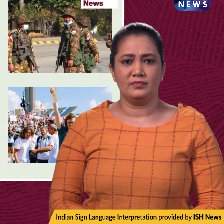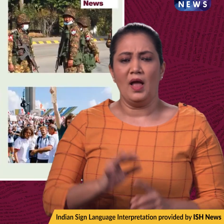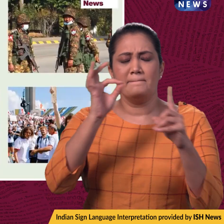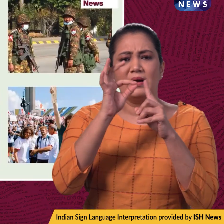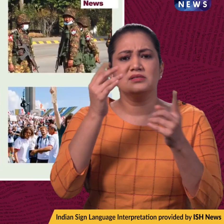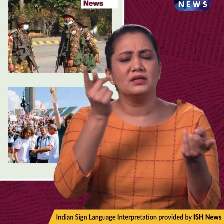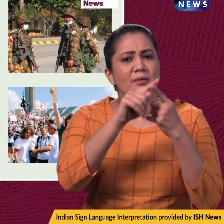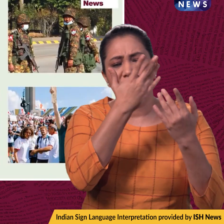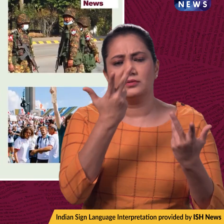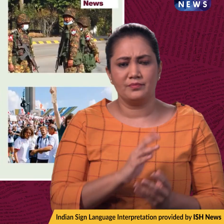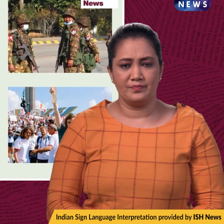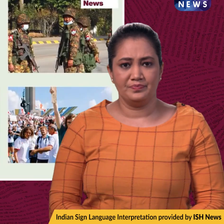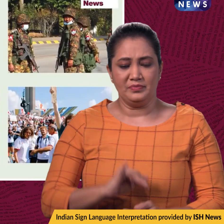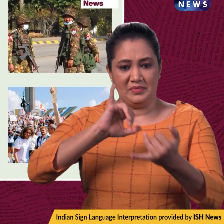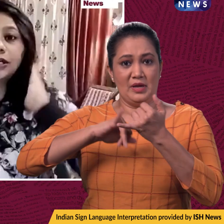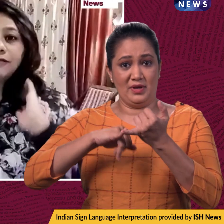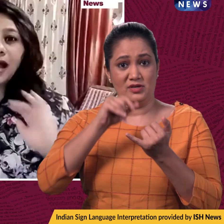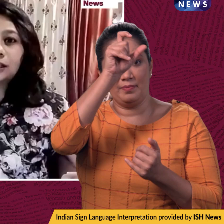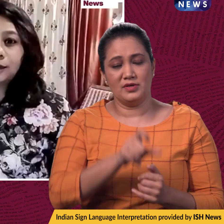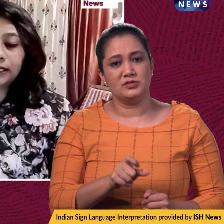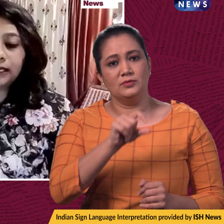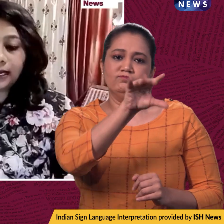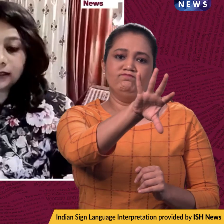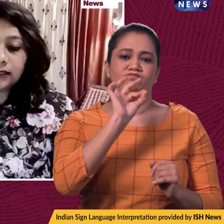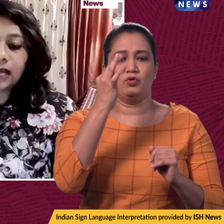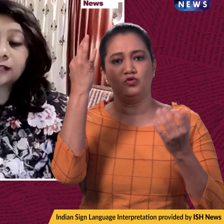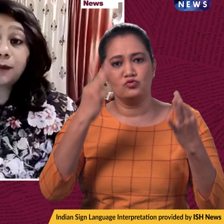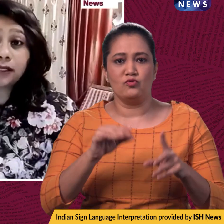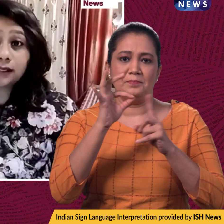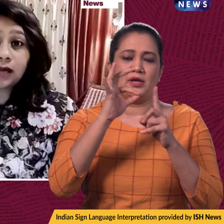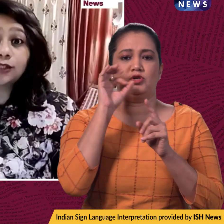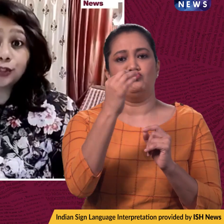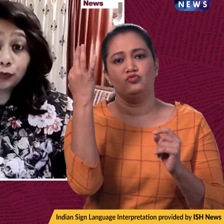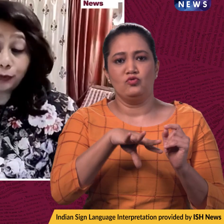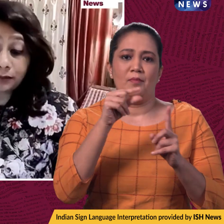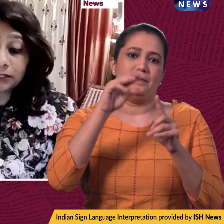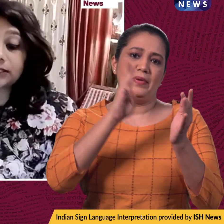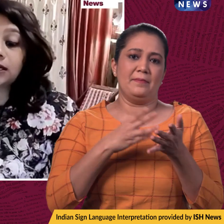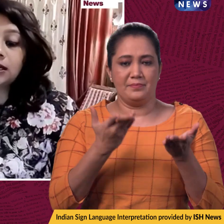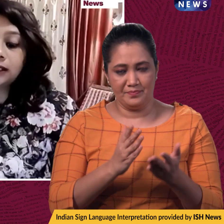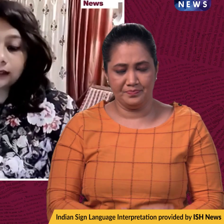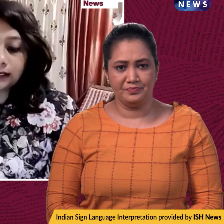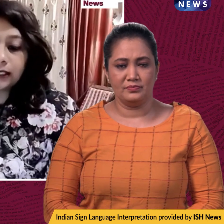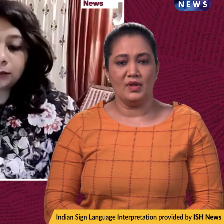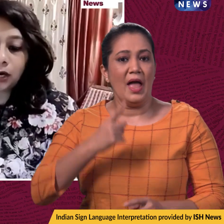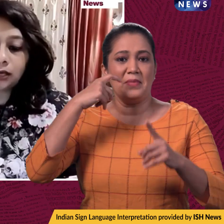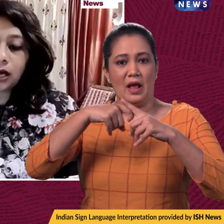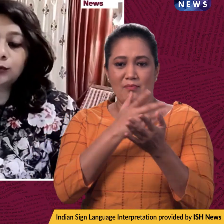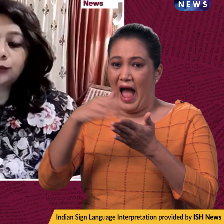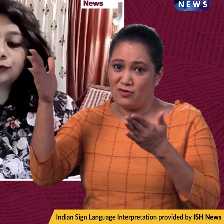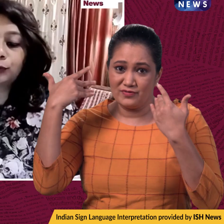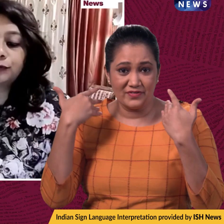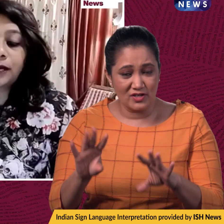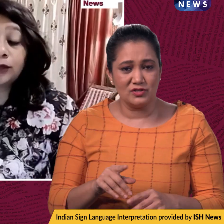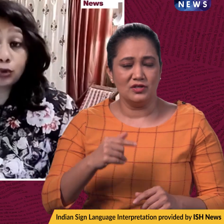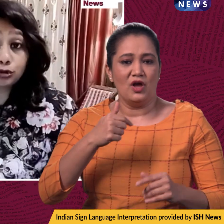happening in Pakistan. Shehbaz Sharif has been elected as Pakistan's new Prime Minister, succeeding Imran Khan,